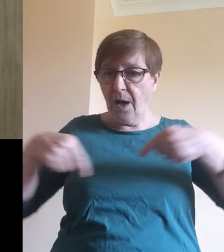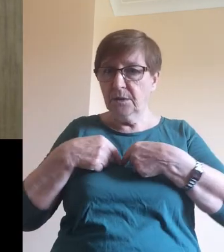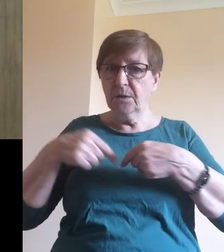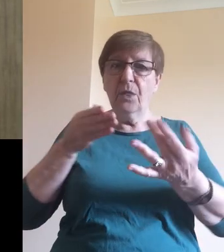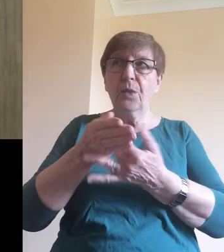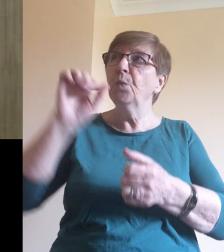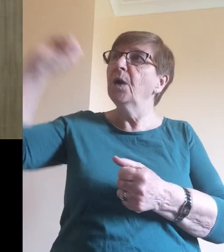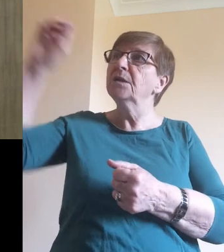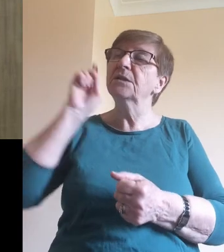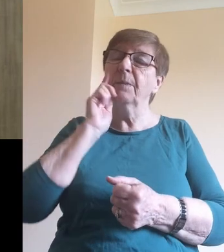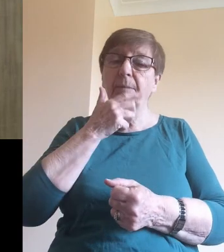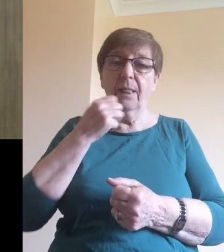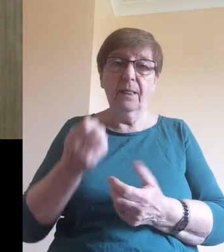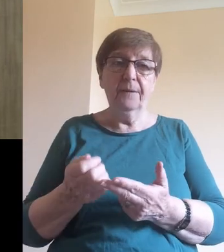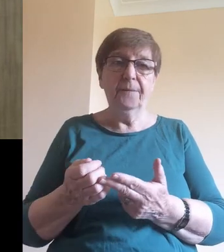people.